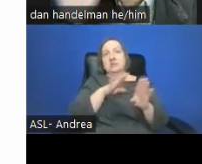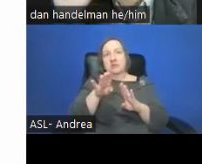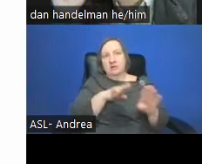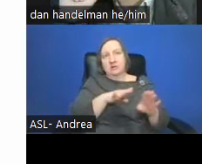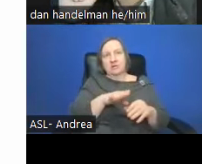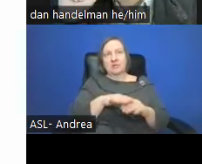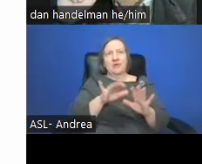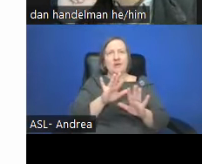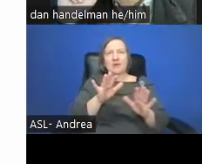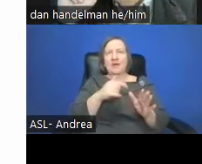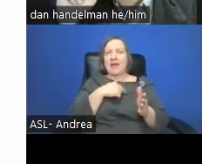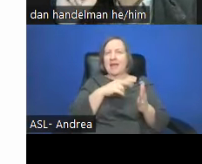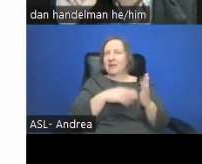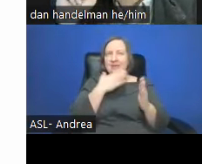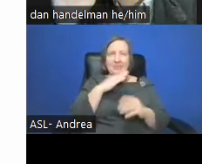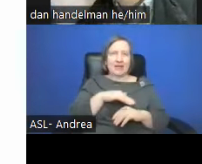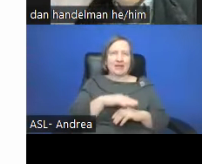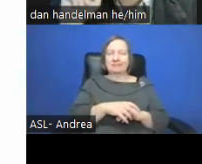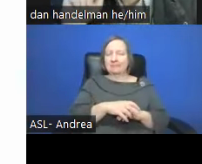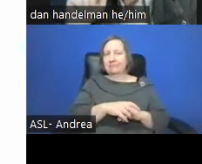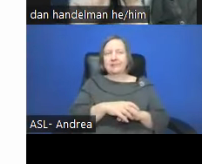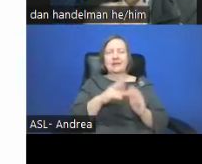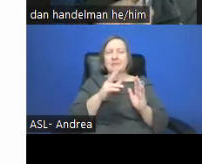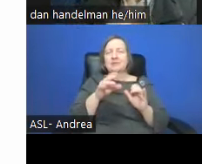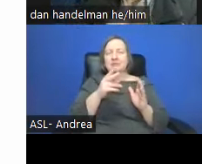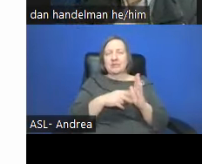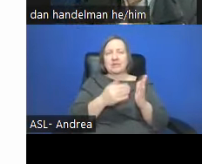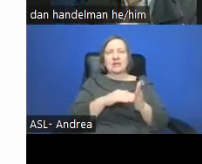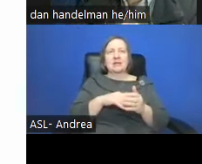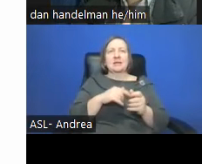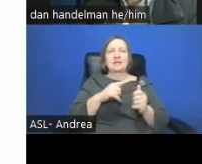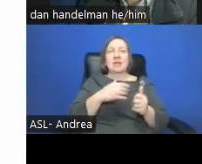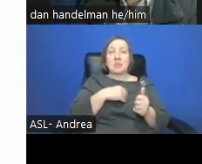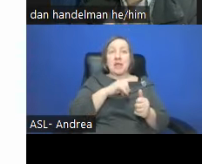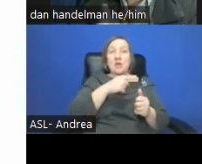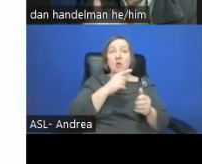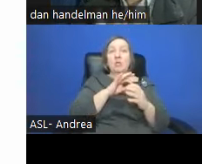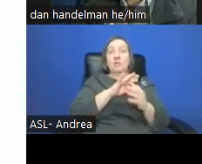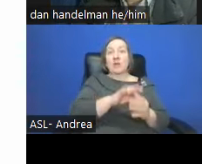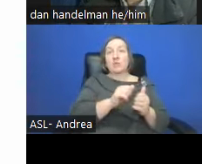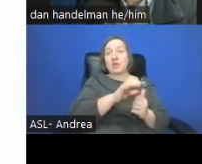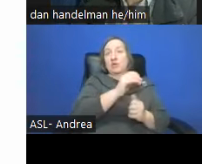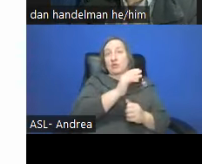okay, sorry, I read that badly. Let me do that again. So 1, the complaint is only related to criminal charges or